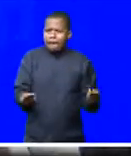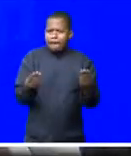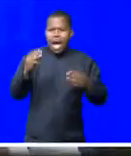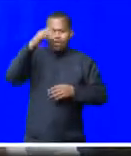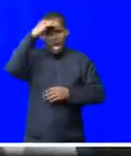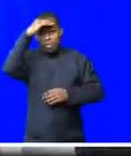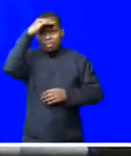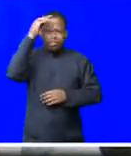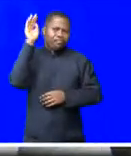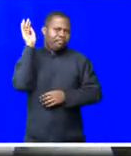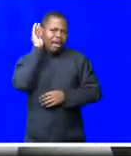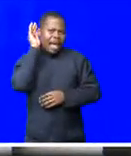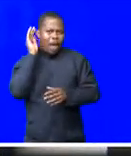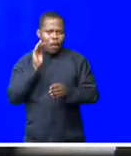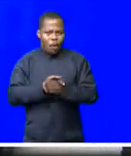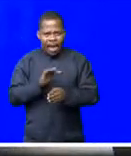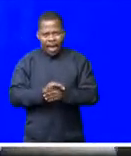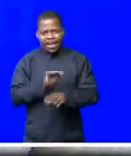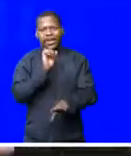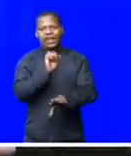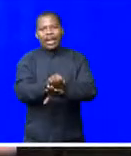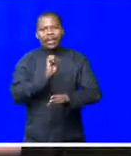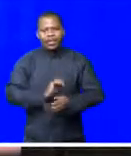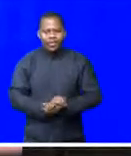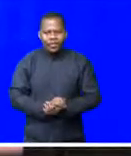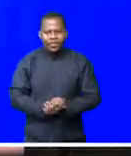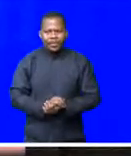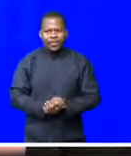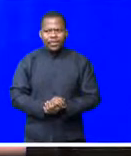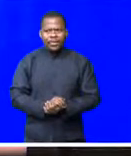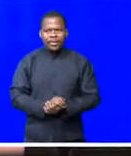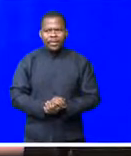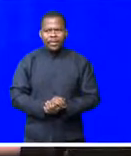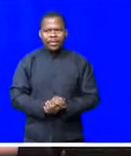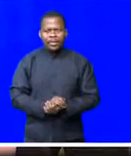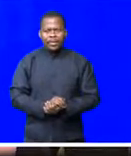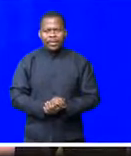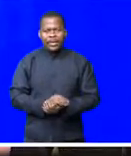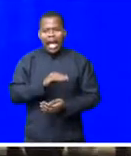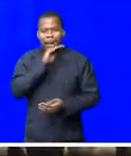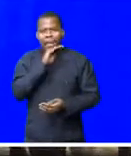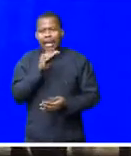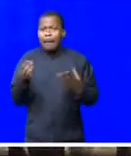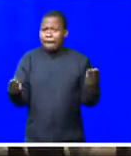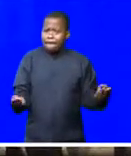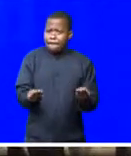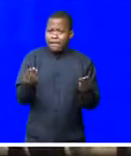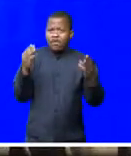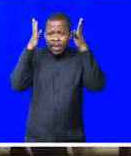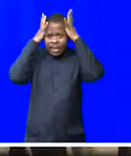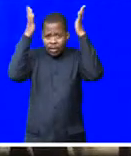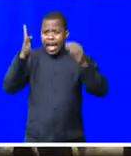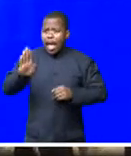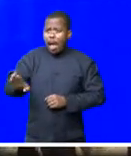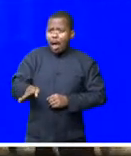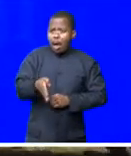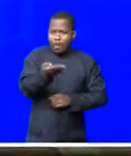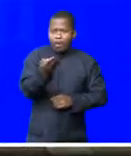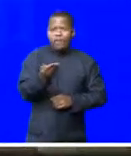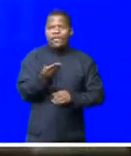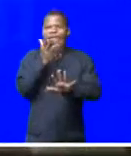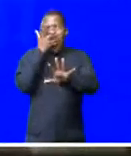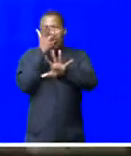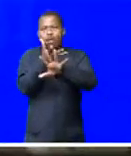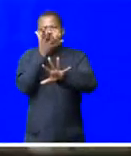ukuthi livakale pheceledi United in Making Our Voices Heard sineketa lonke eliswadi isaye ekucetha